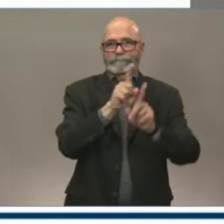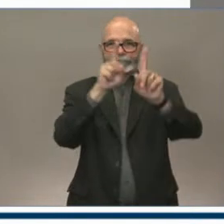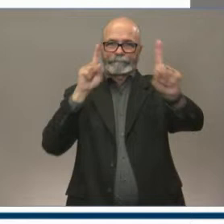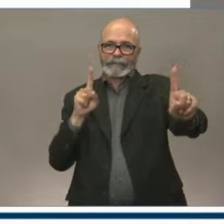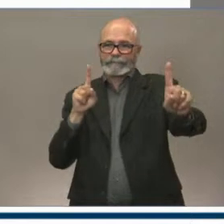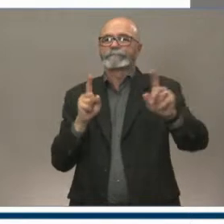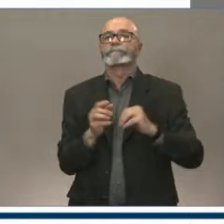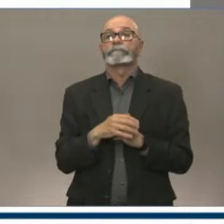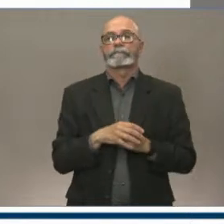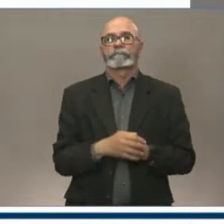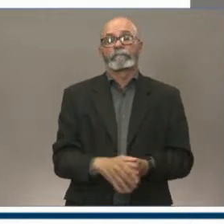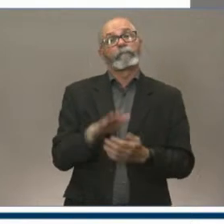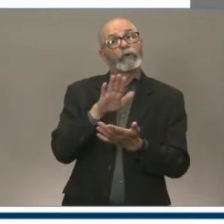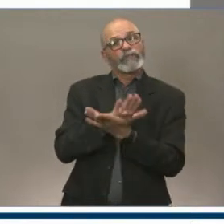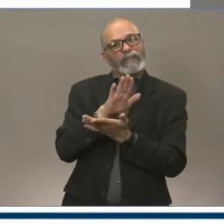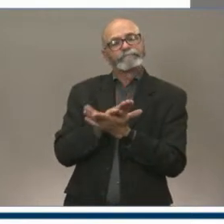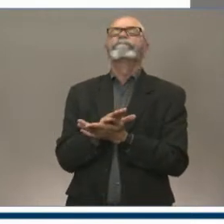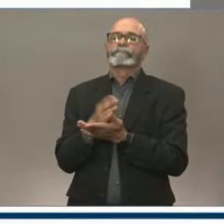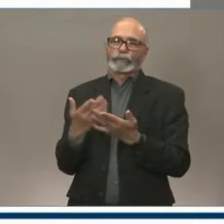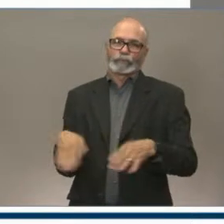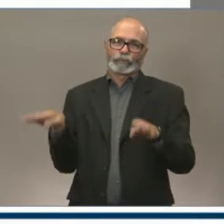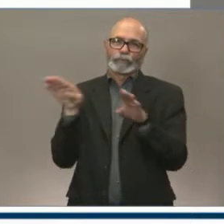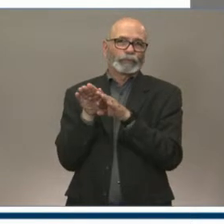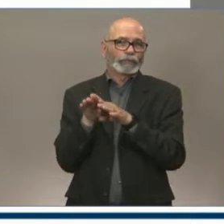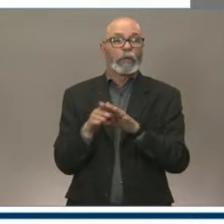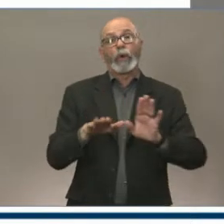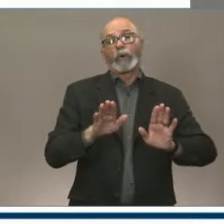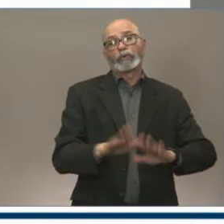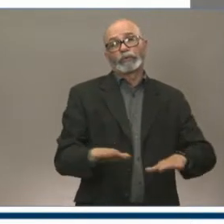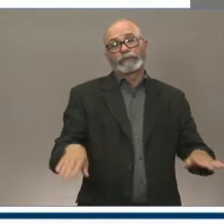will be closed, childcare will remain open.